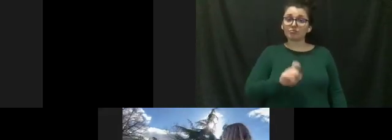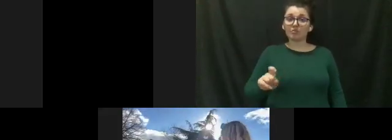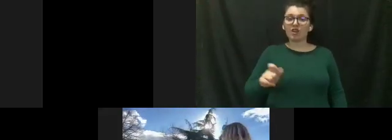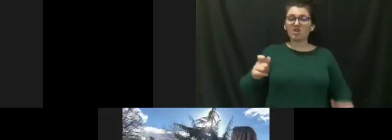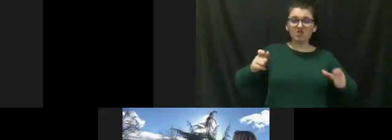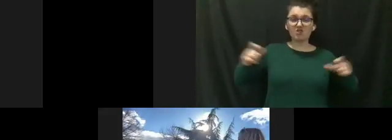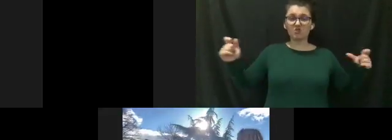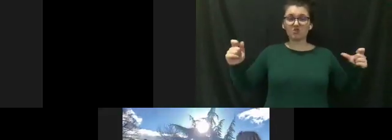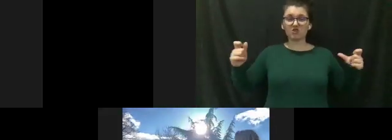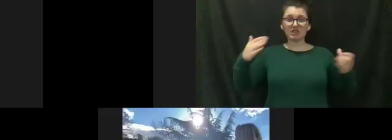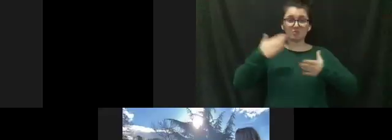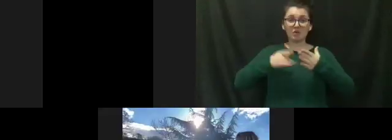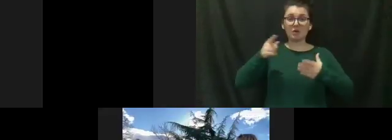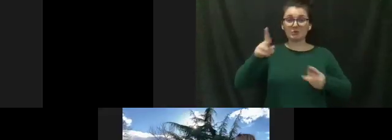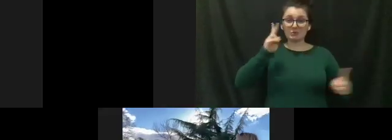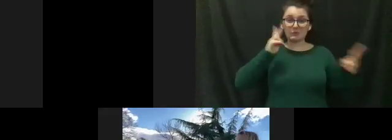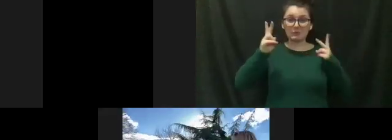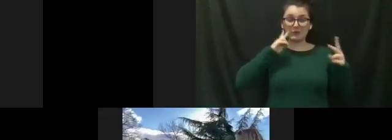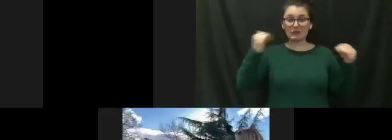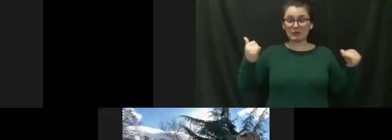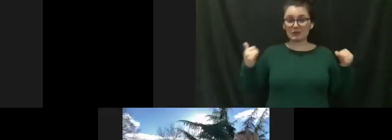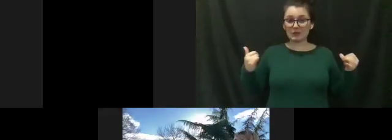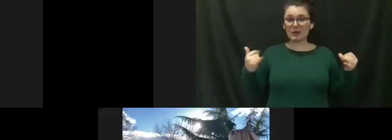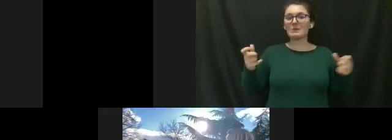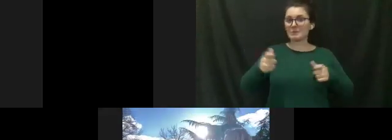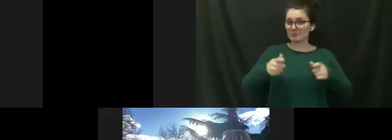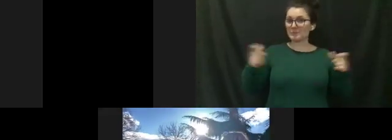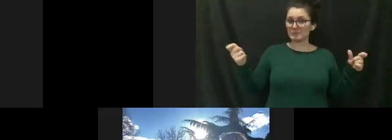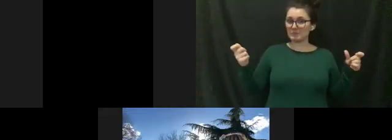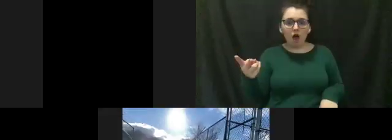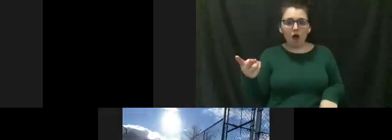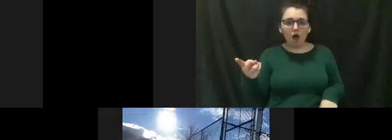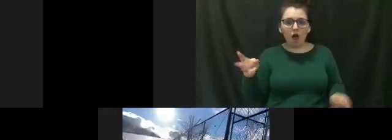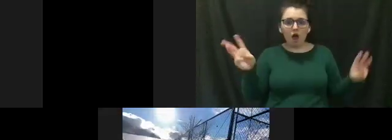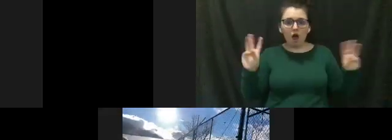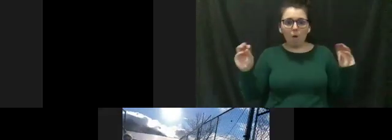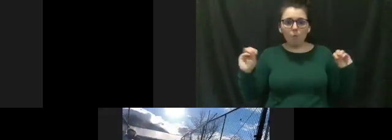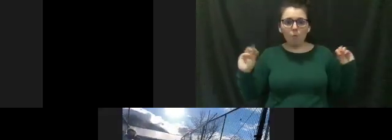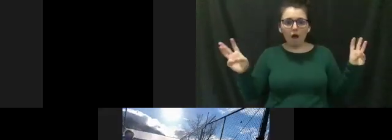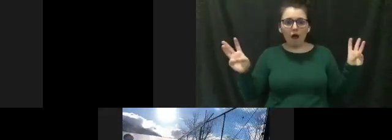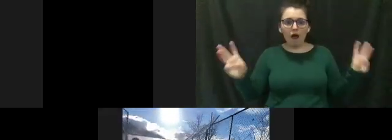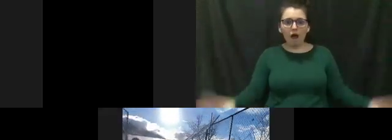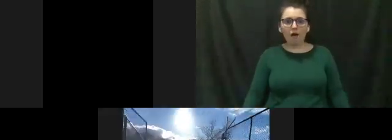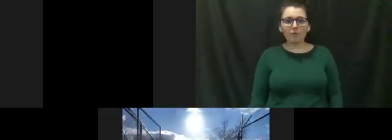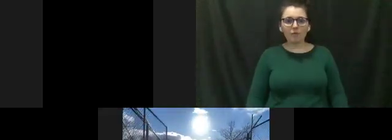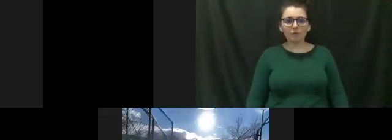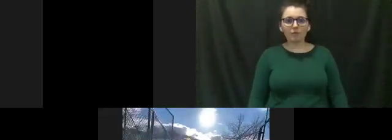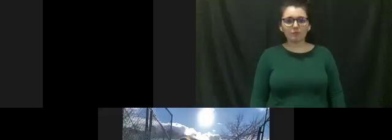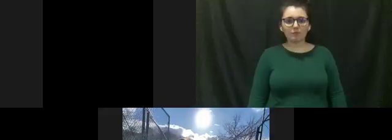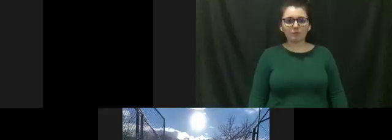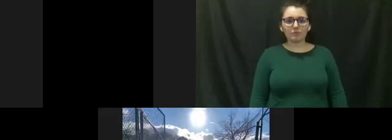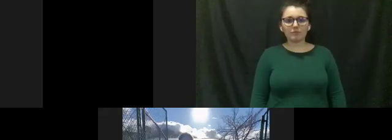today. And the biggest ones we have at the park, actually. So I'll pass you off to our keepers